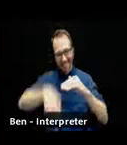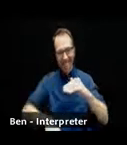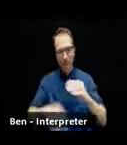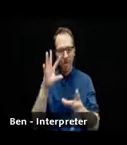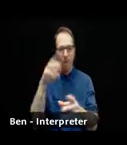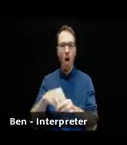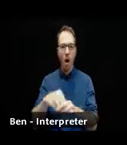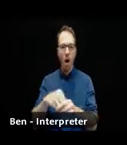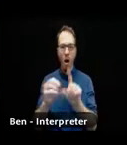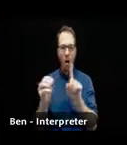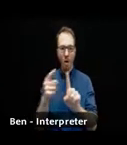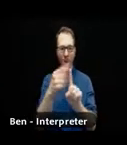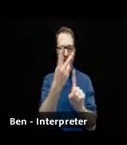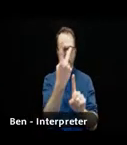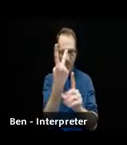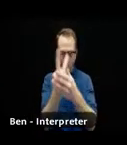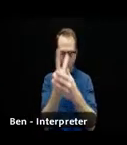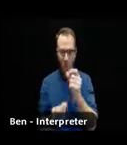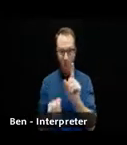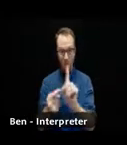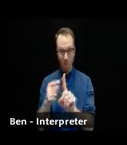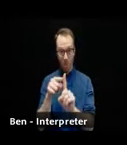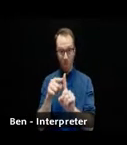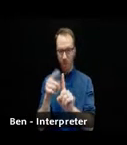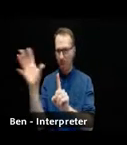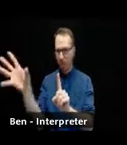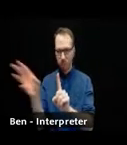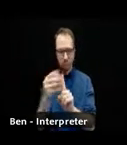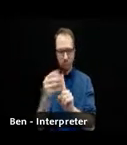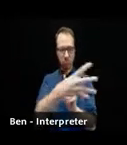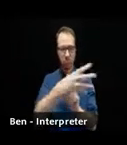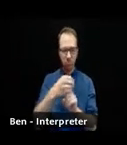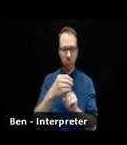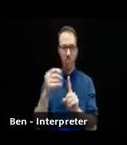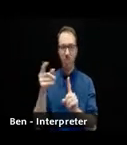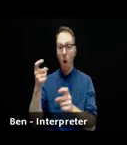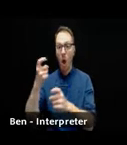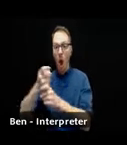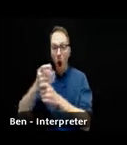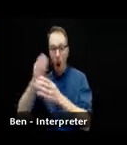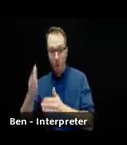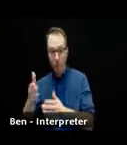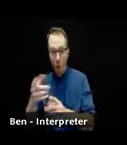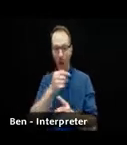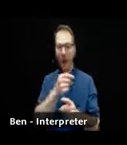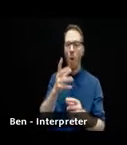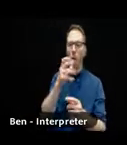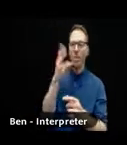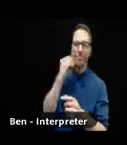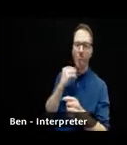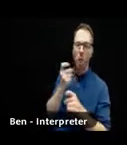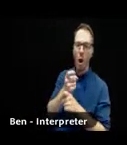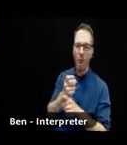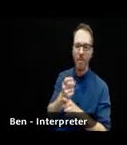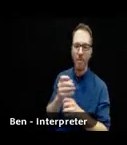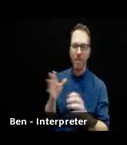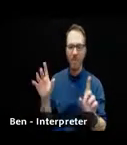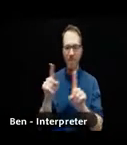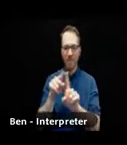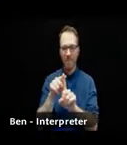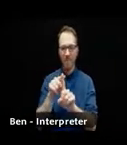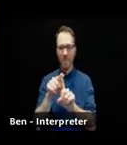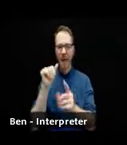with both the primary person who's been harmed and the primary person who's done harm. I think that it can